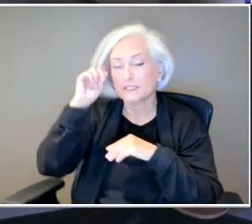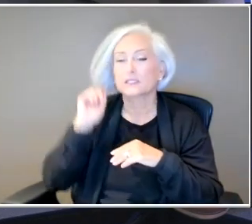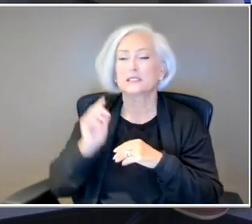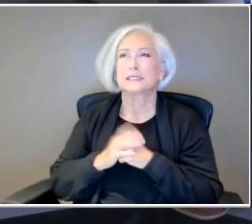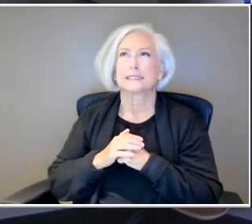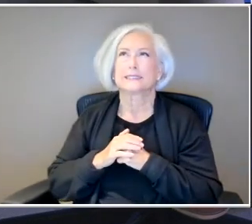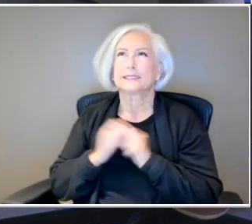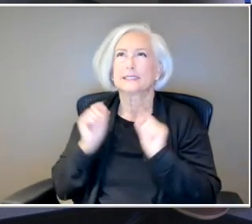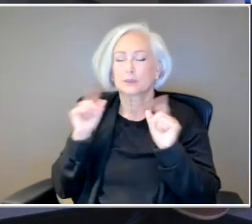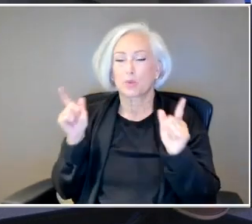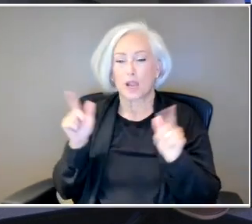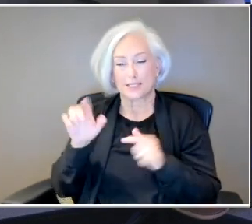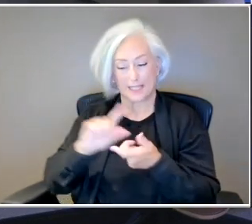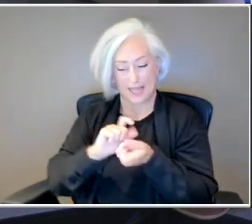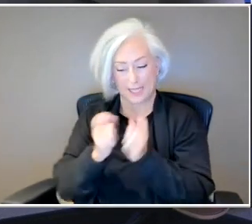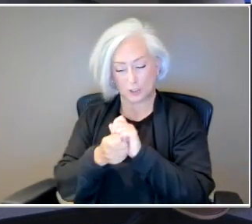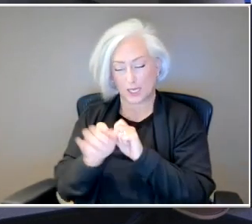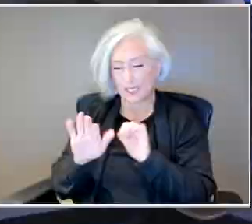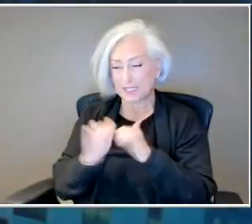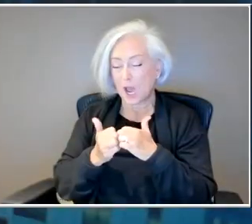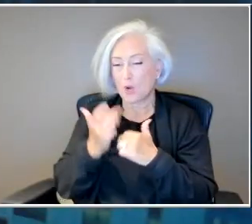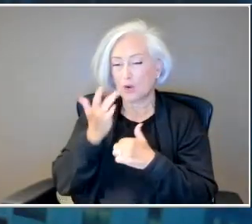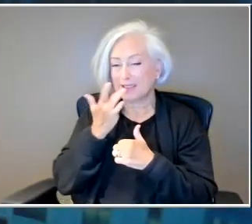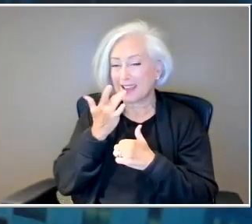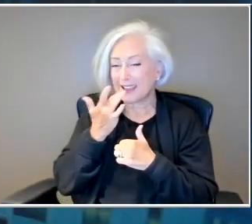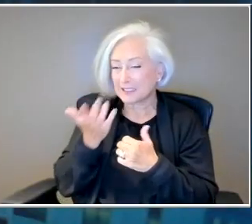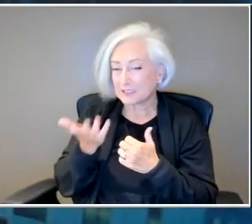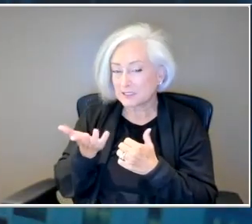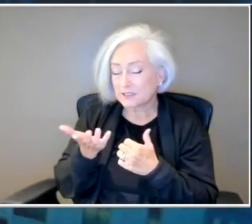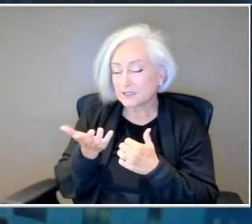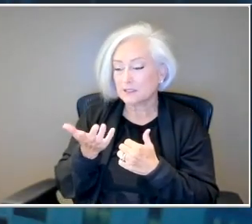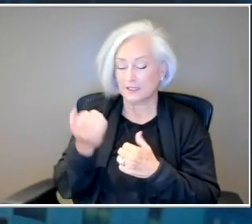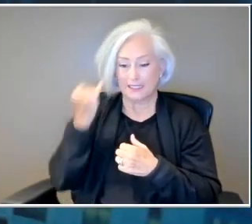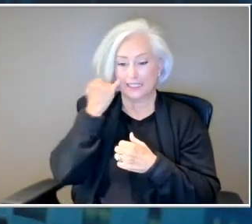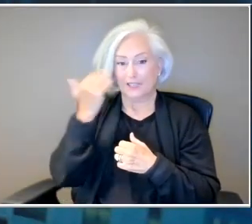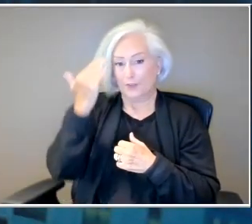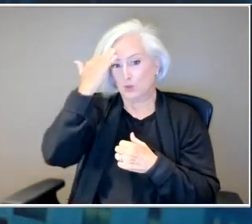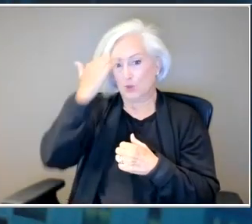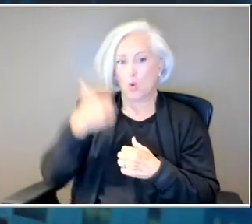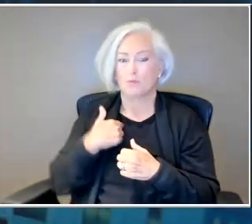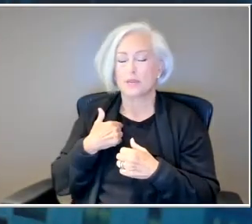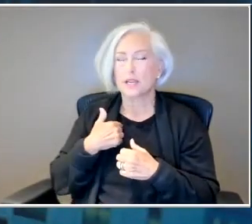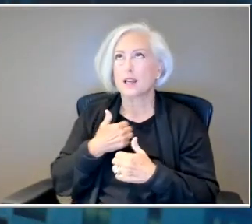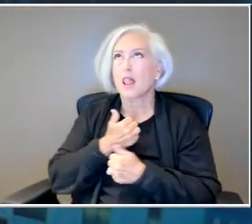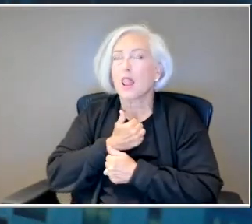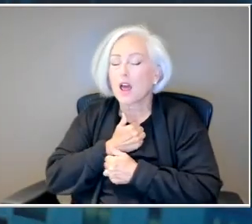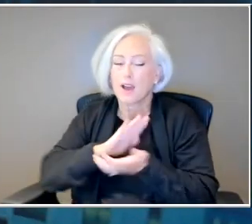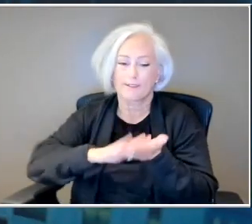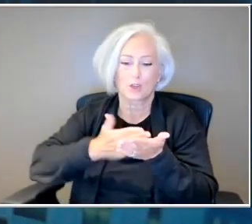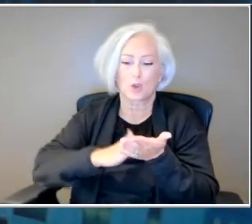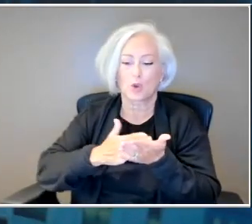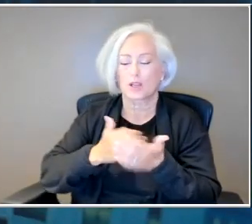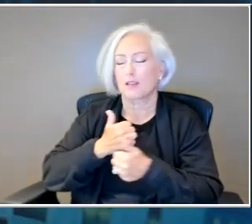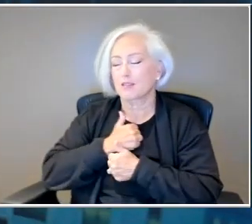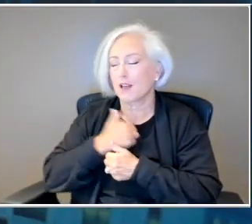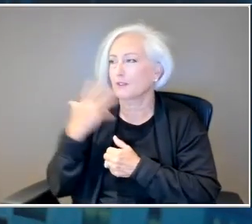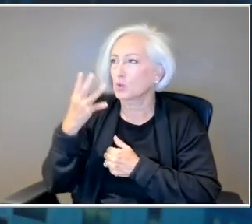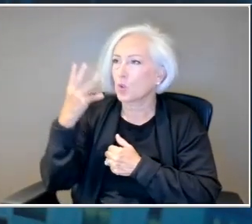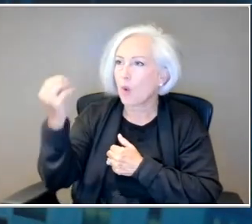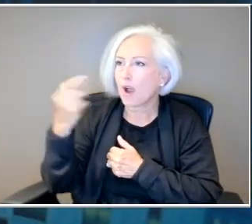your effects? Taste at all of anything? Well, I would say anybody who knows me knows I'm a total foodie. I love to cook. I like to go out to eat even